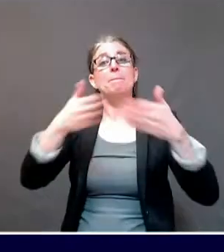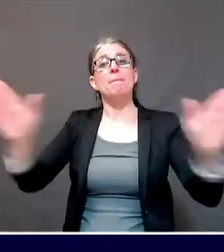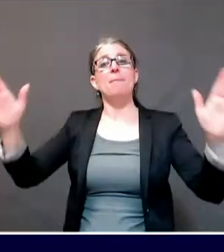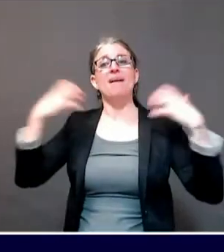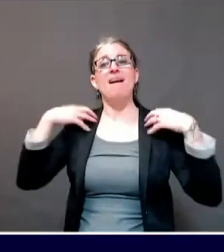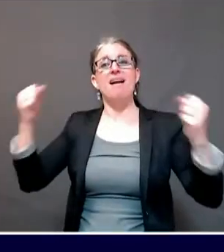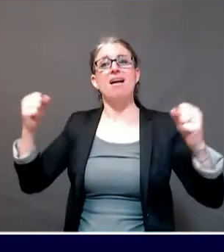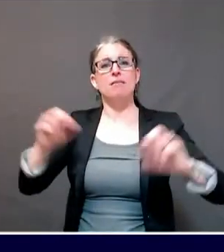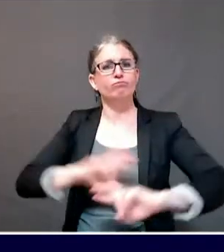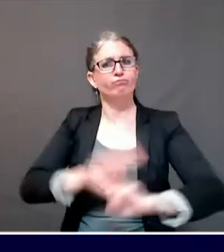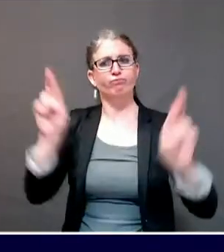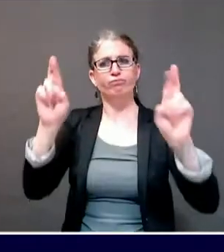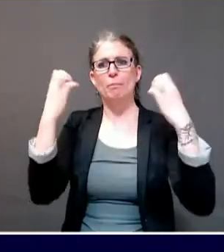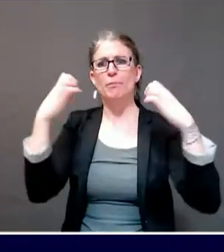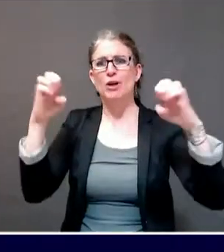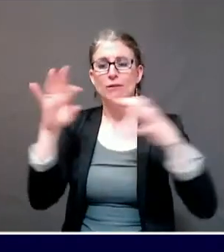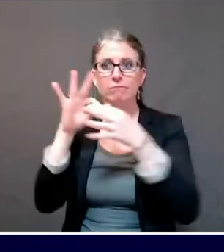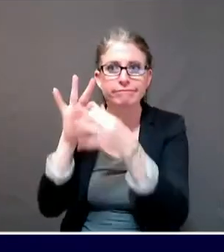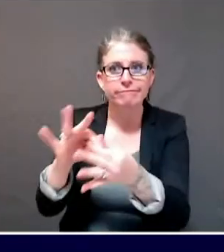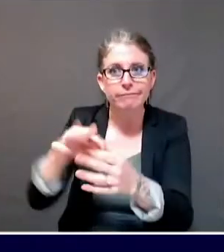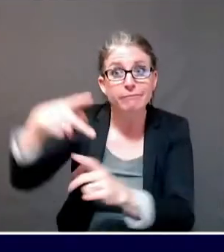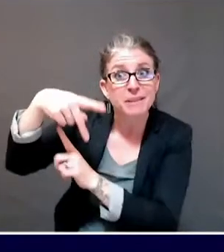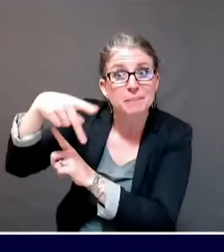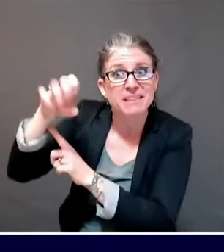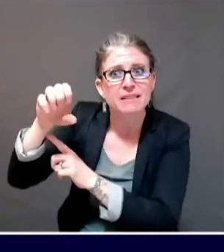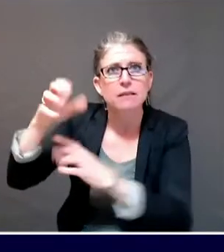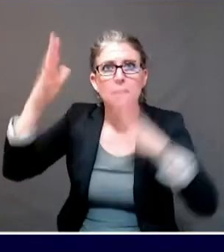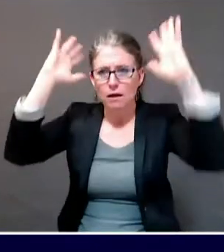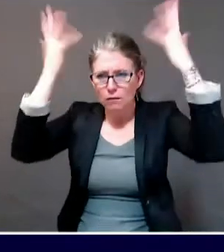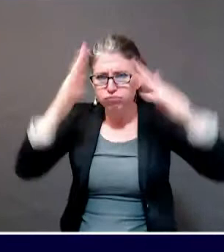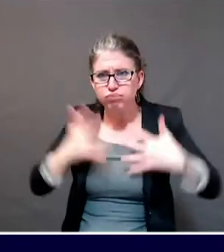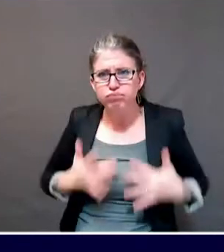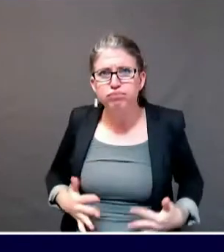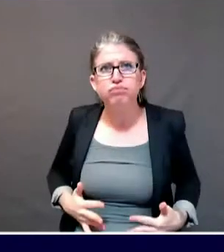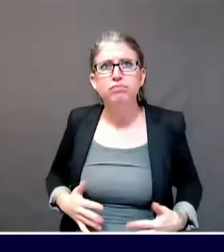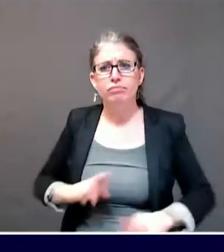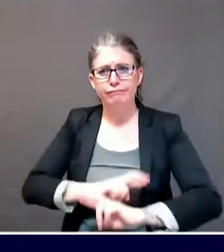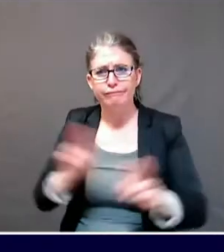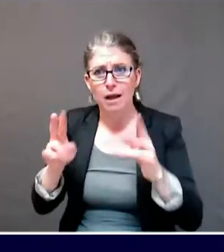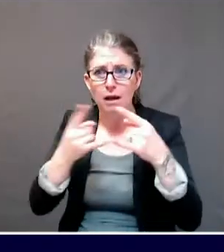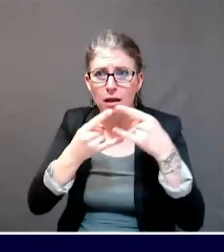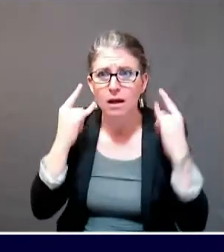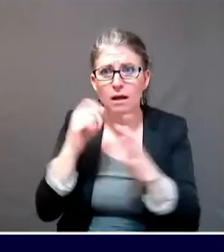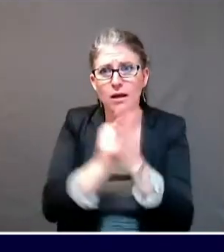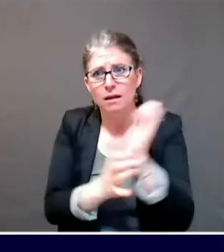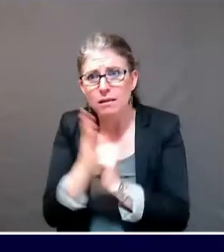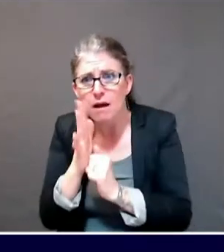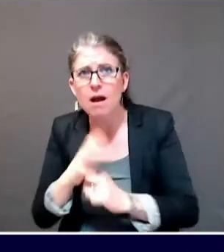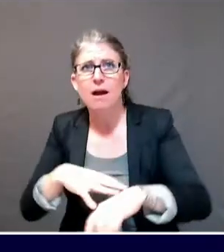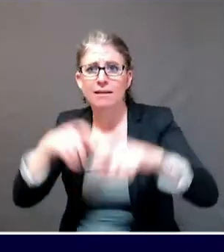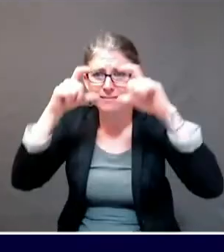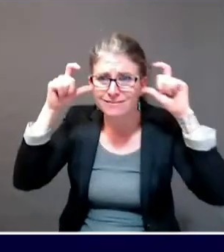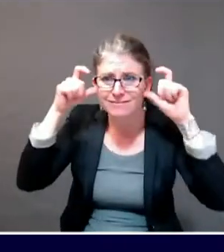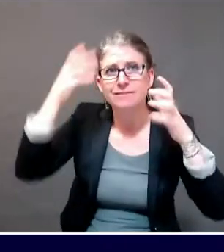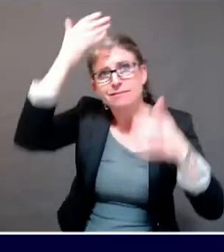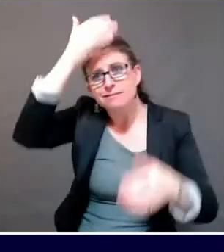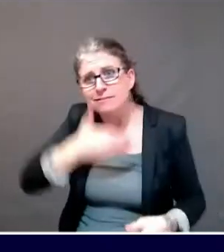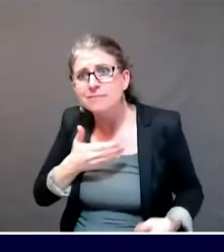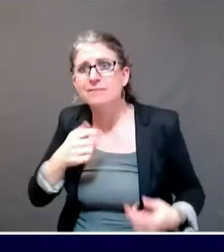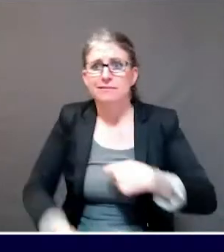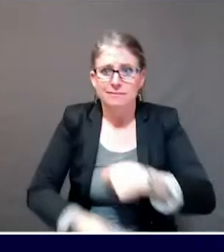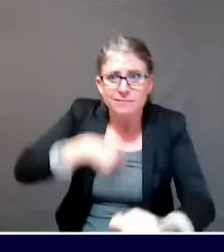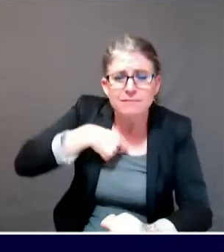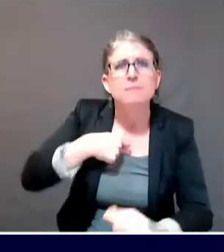team that, among numerous duties, has been primarily responsible for providing PPE and